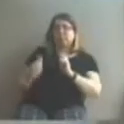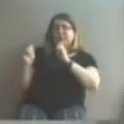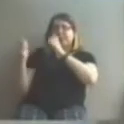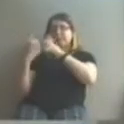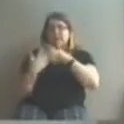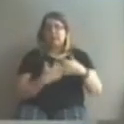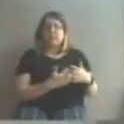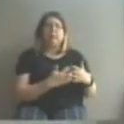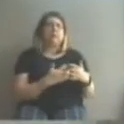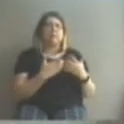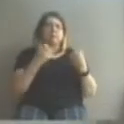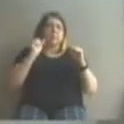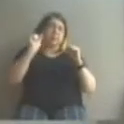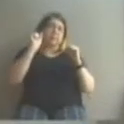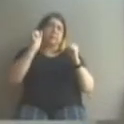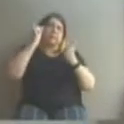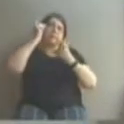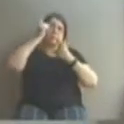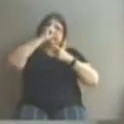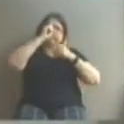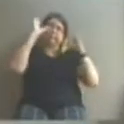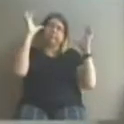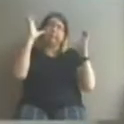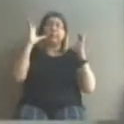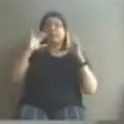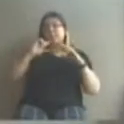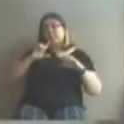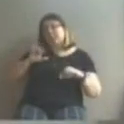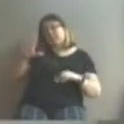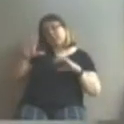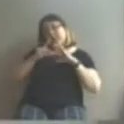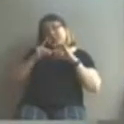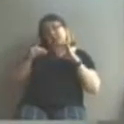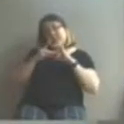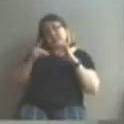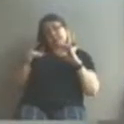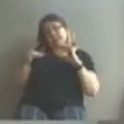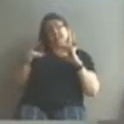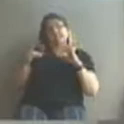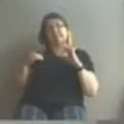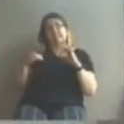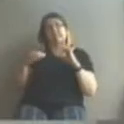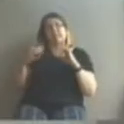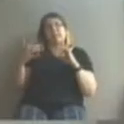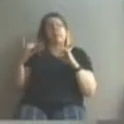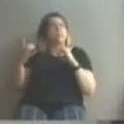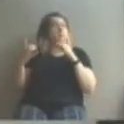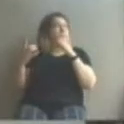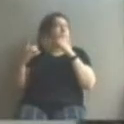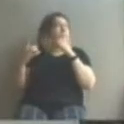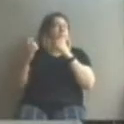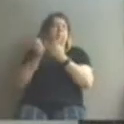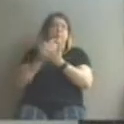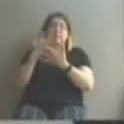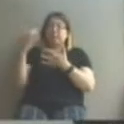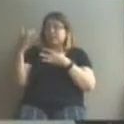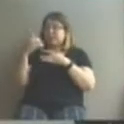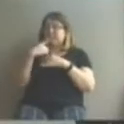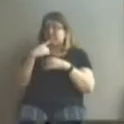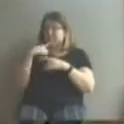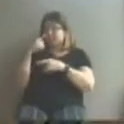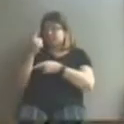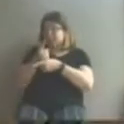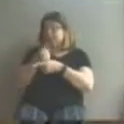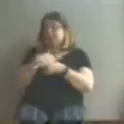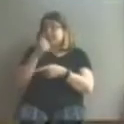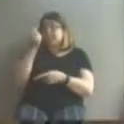of what that process is going to be. And in response to your statement, which I don't have, your everything you said was correct. So